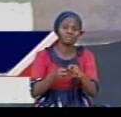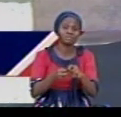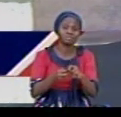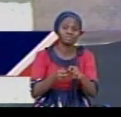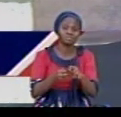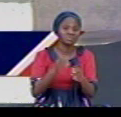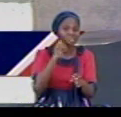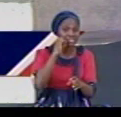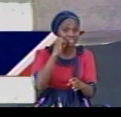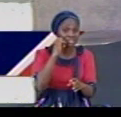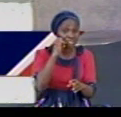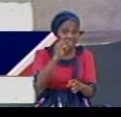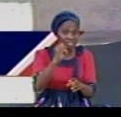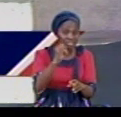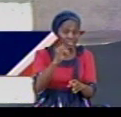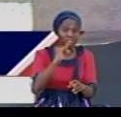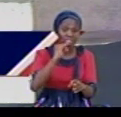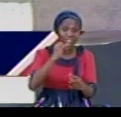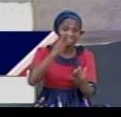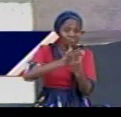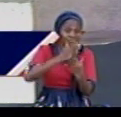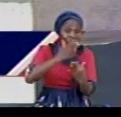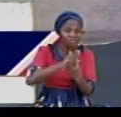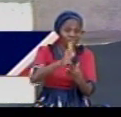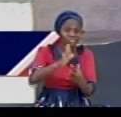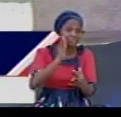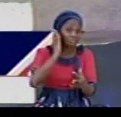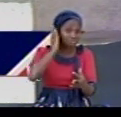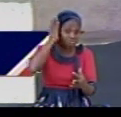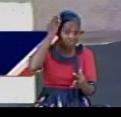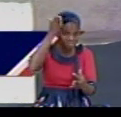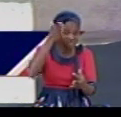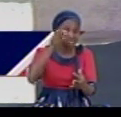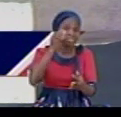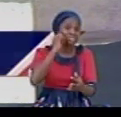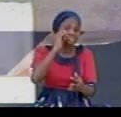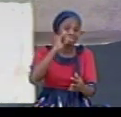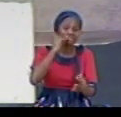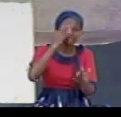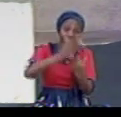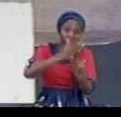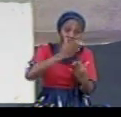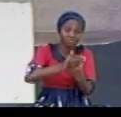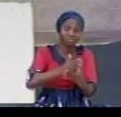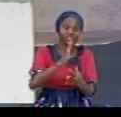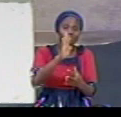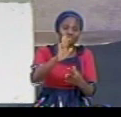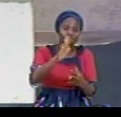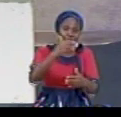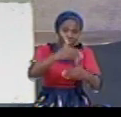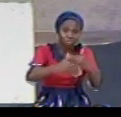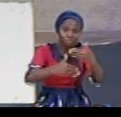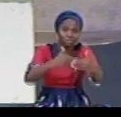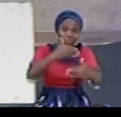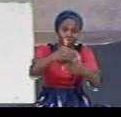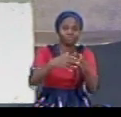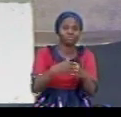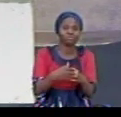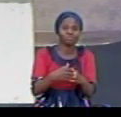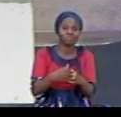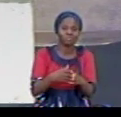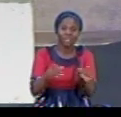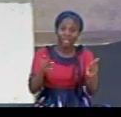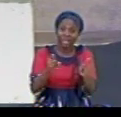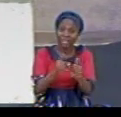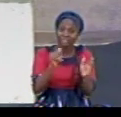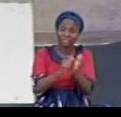She is blocking your destiny. She is blocking your progress. As long as